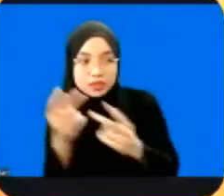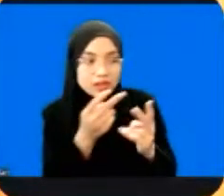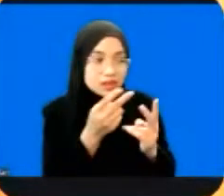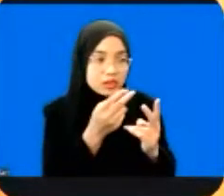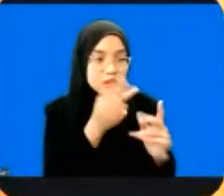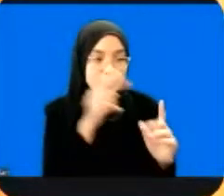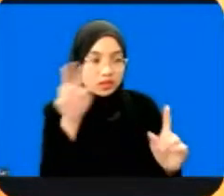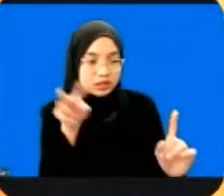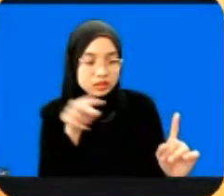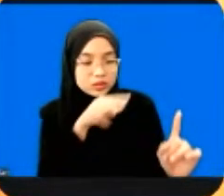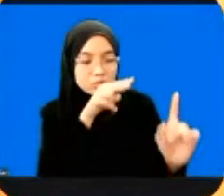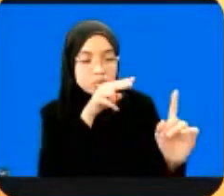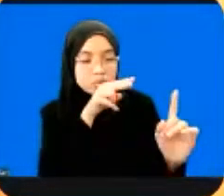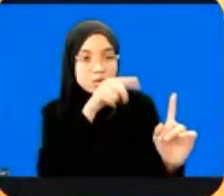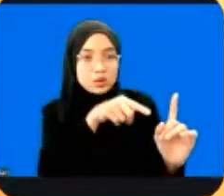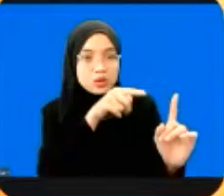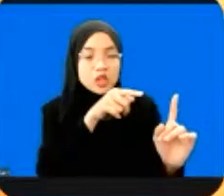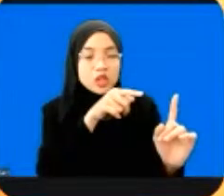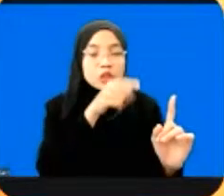These